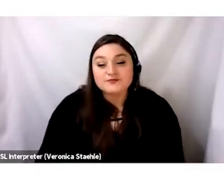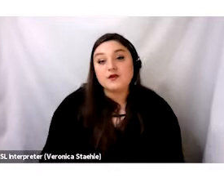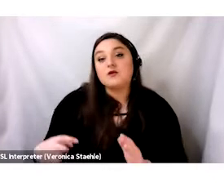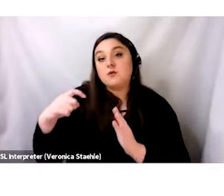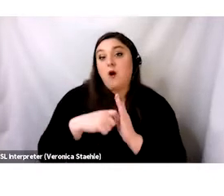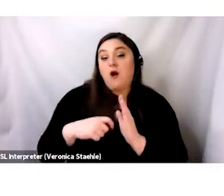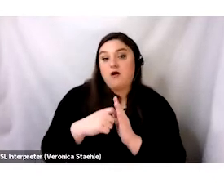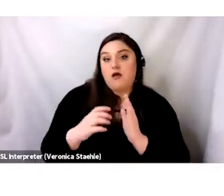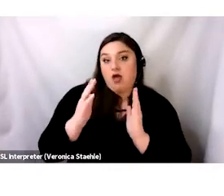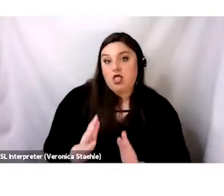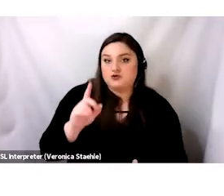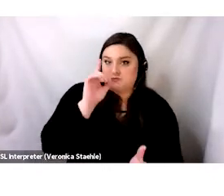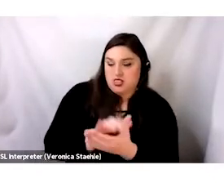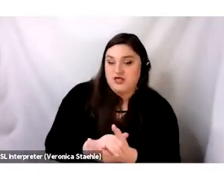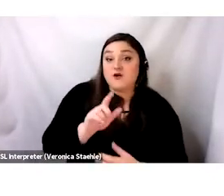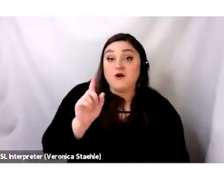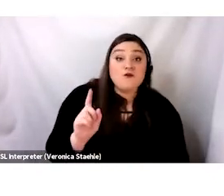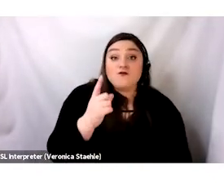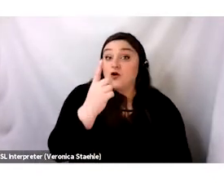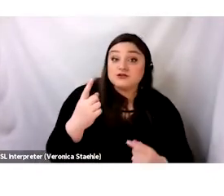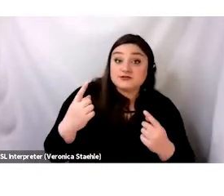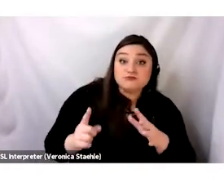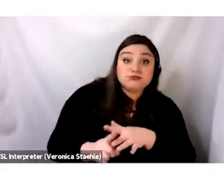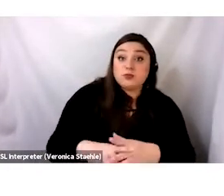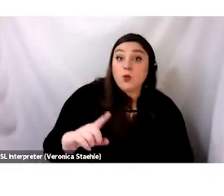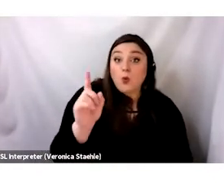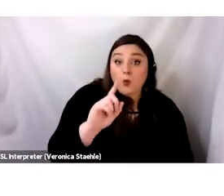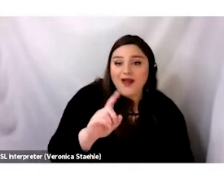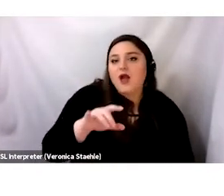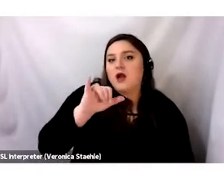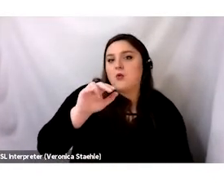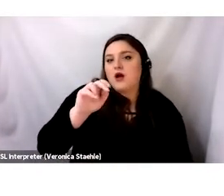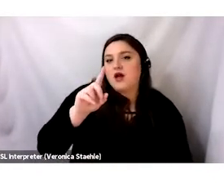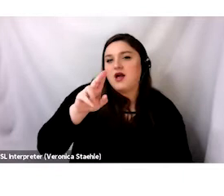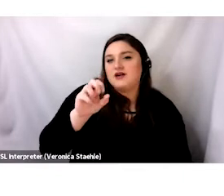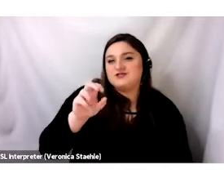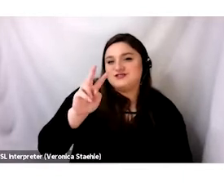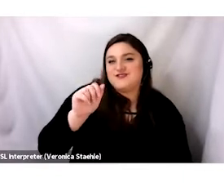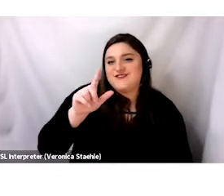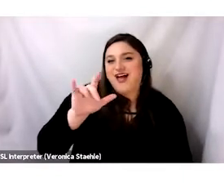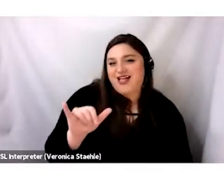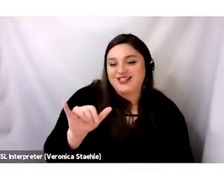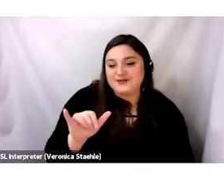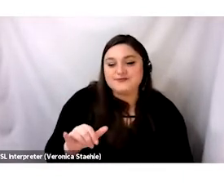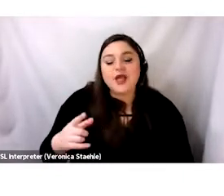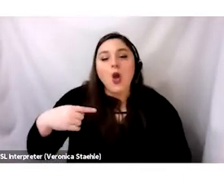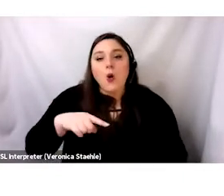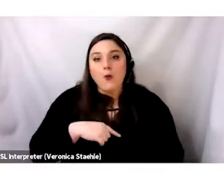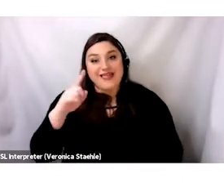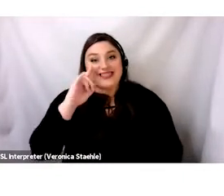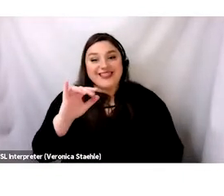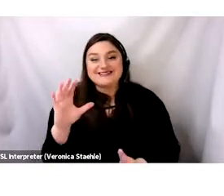to spin and weave cotton into fiber. Now, first is relative because we don't actually know, but what we know is that although